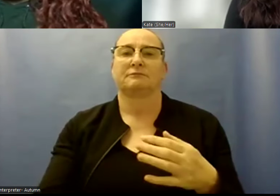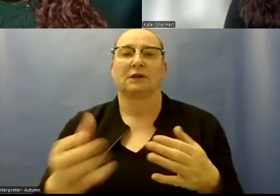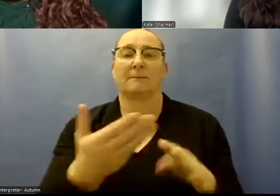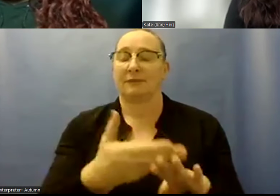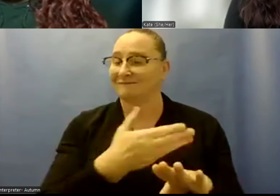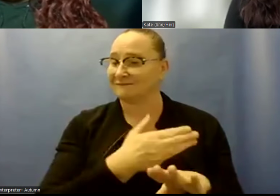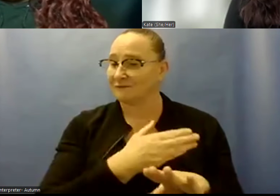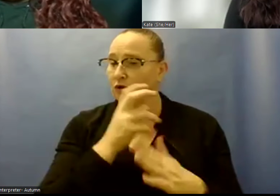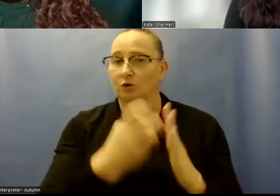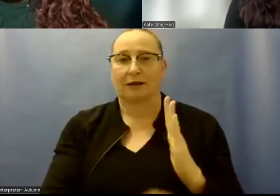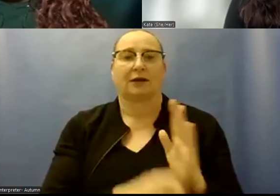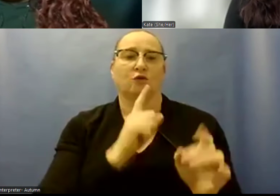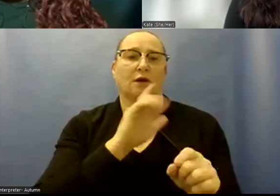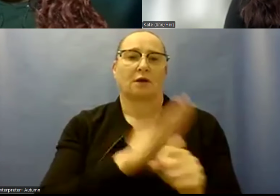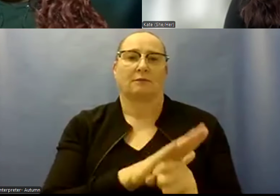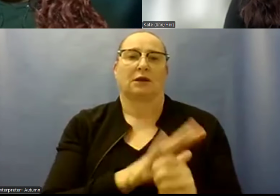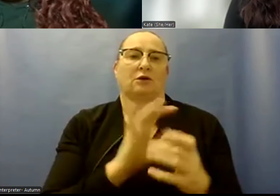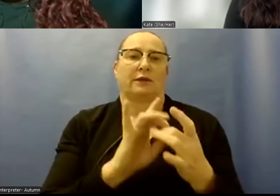into a committed relationship.